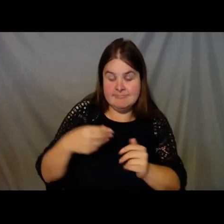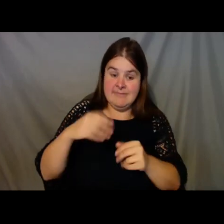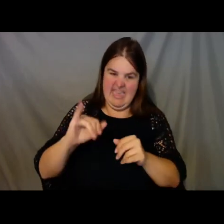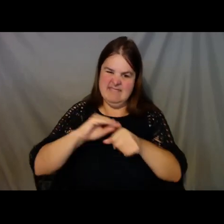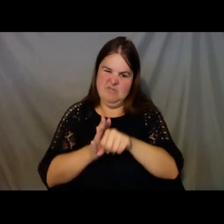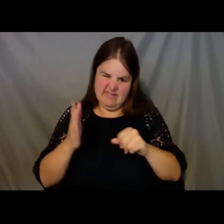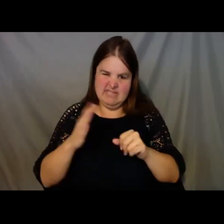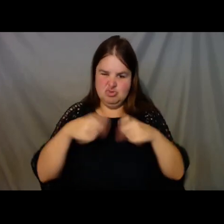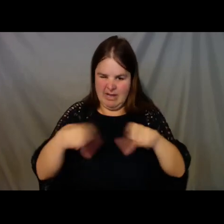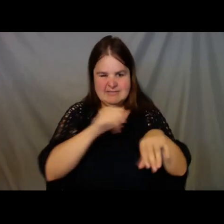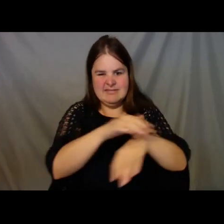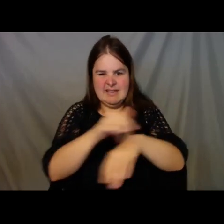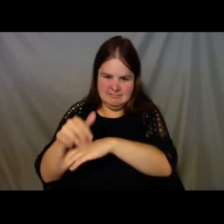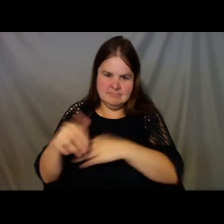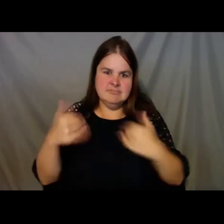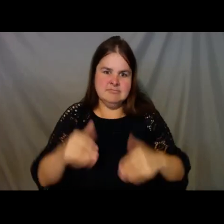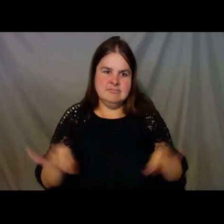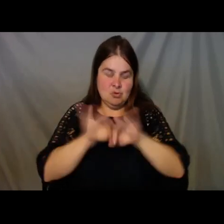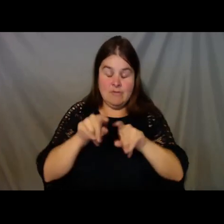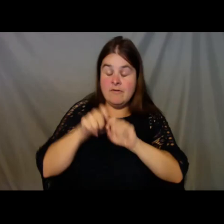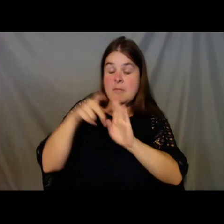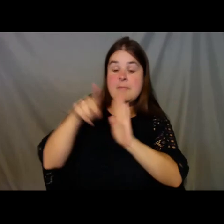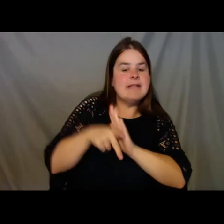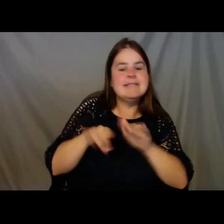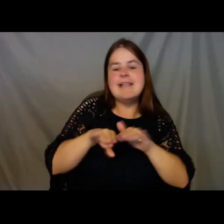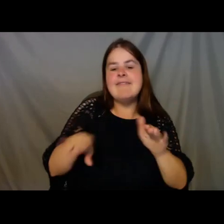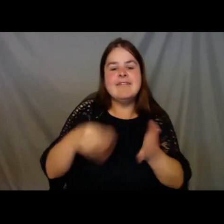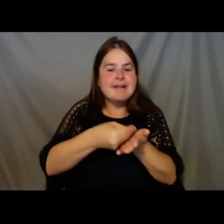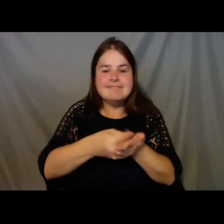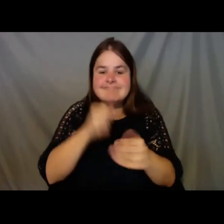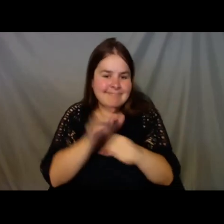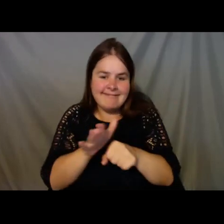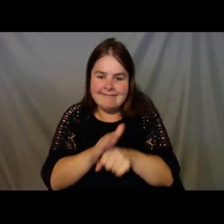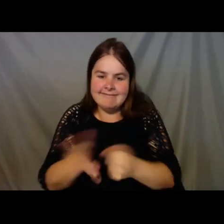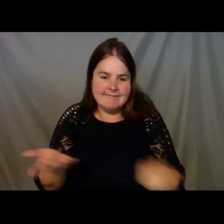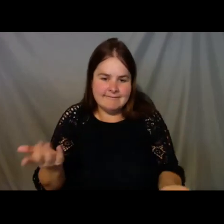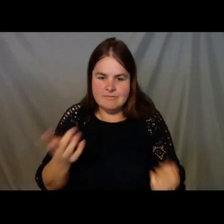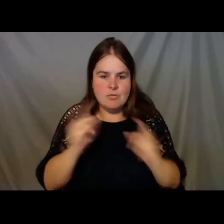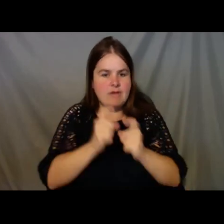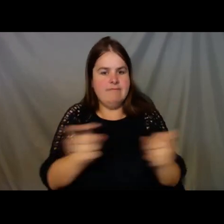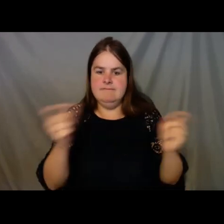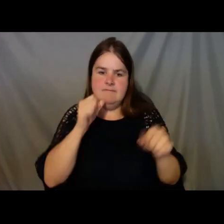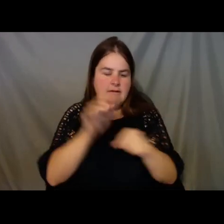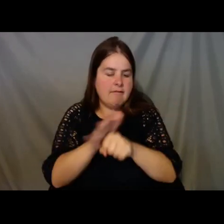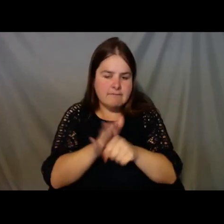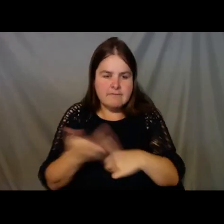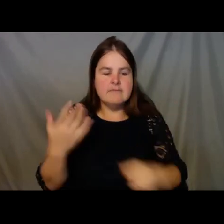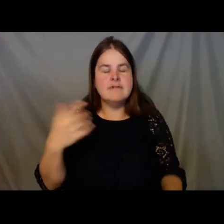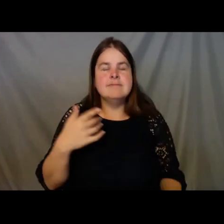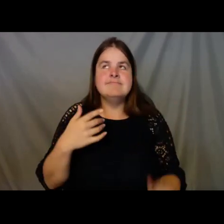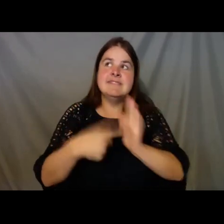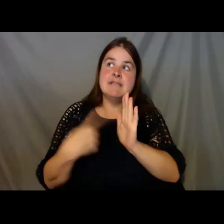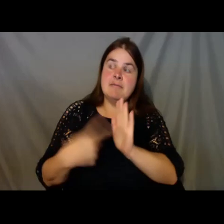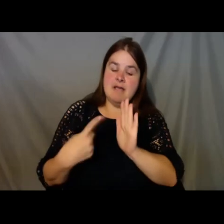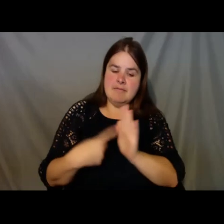pandemic checks that were given in. But, you know, from a policy level, they were very, very insufficient. Again, sometimes the help